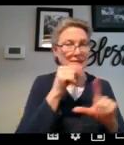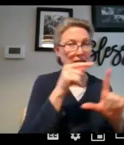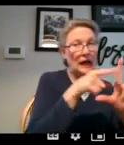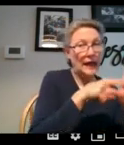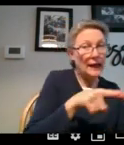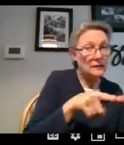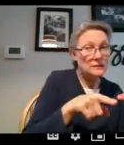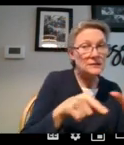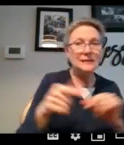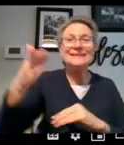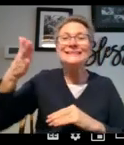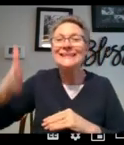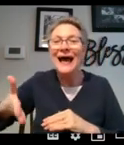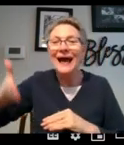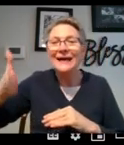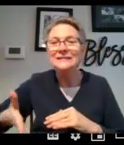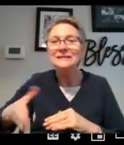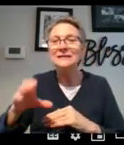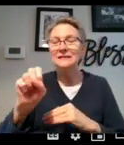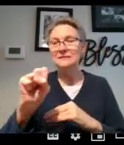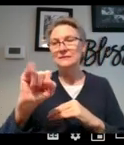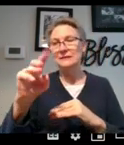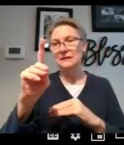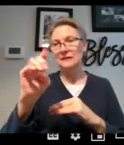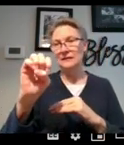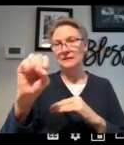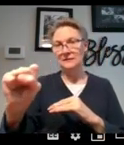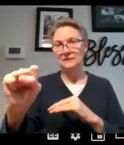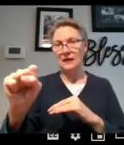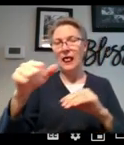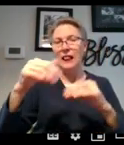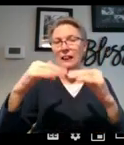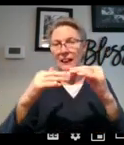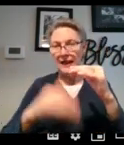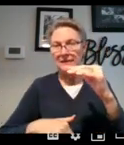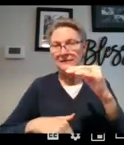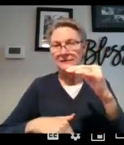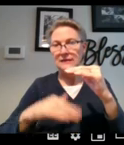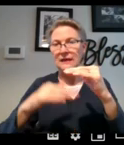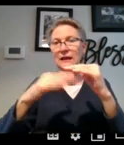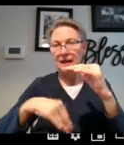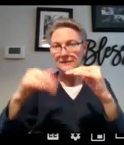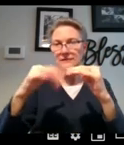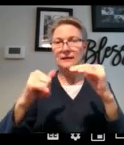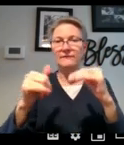sides that I'm talking about. So it has to be less than 5, okay?